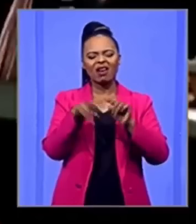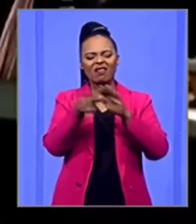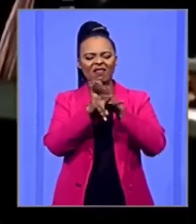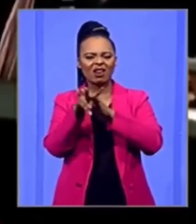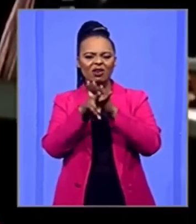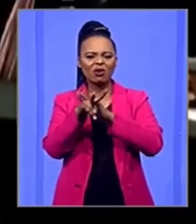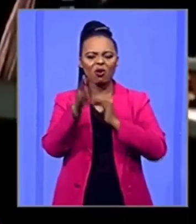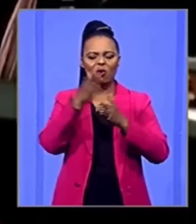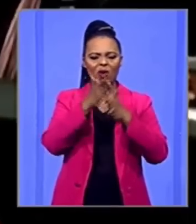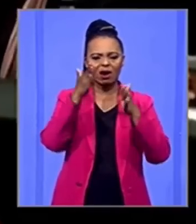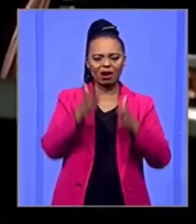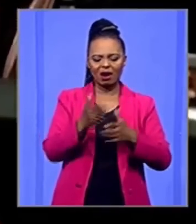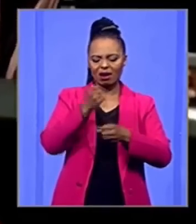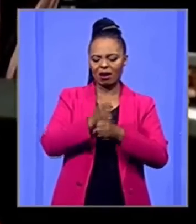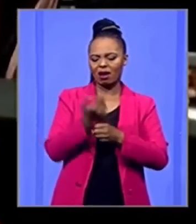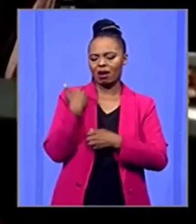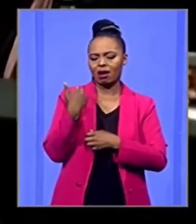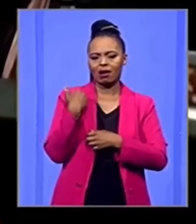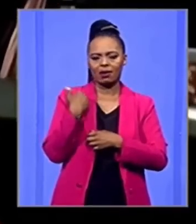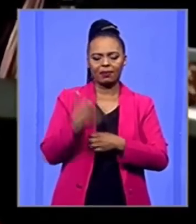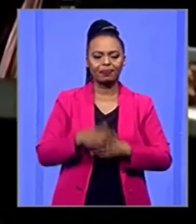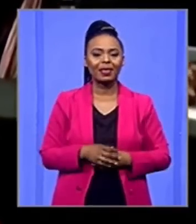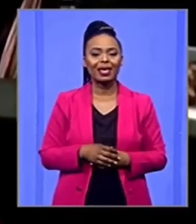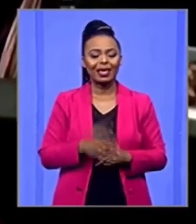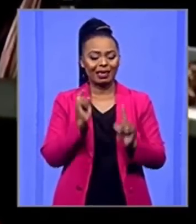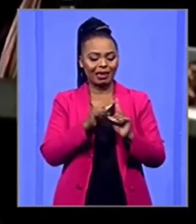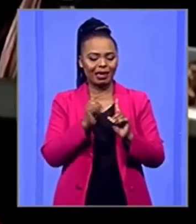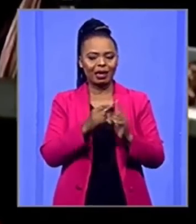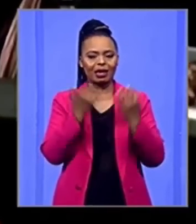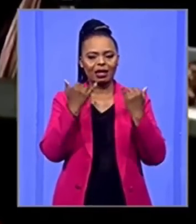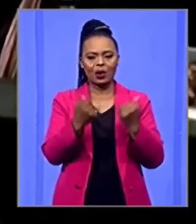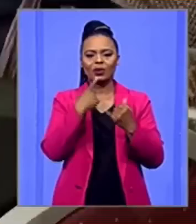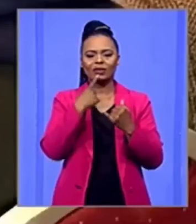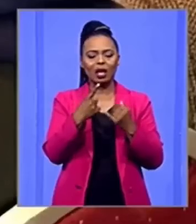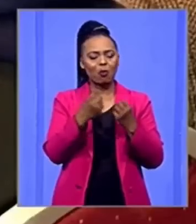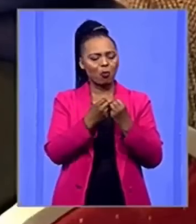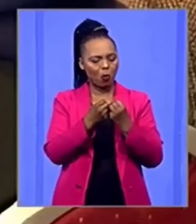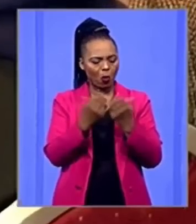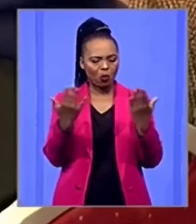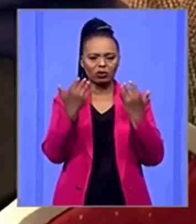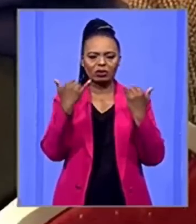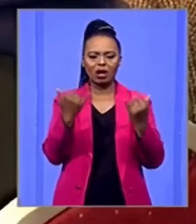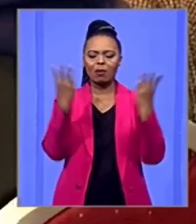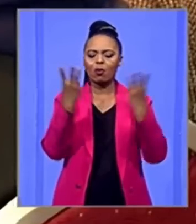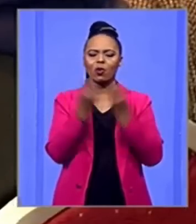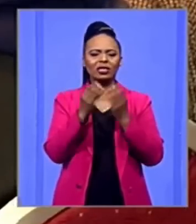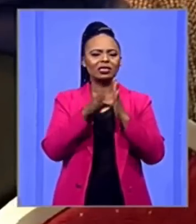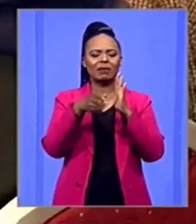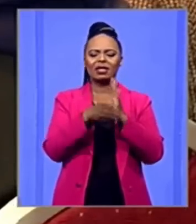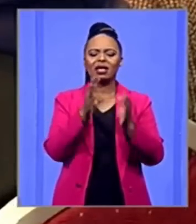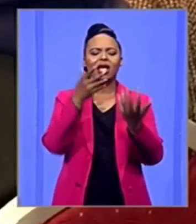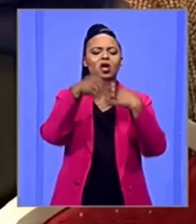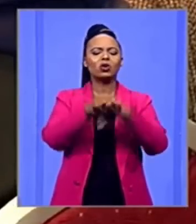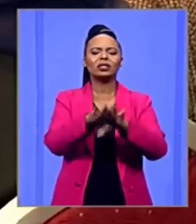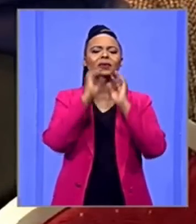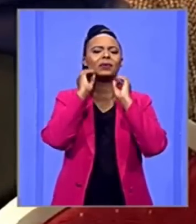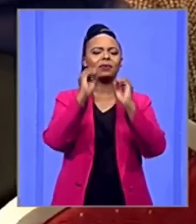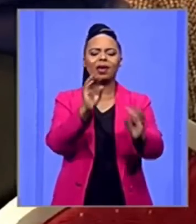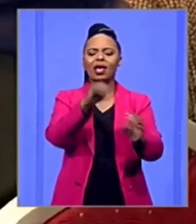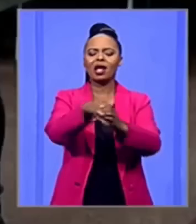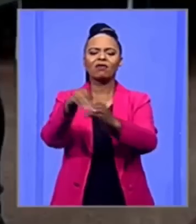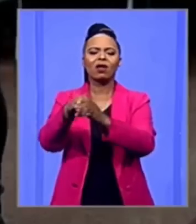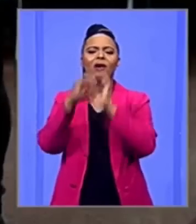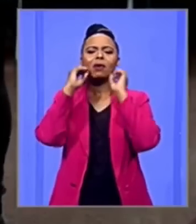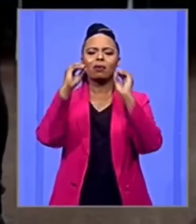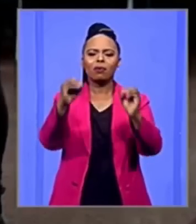sa 2017. O re ho na le sekgeo se seholo mme ha ho bonolo ho fumana lesedi ka mananeo